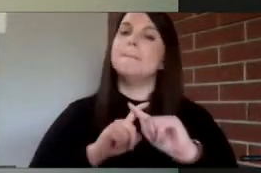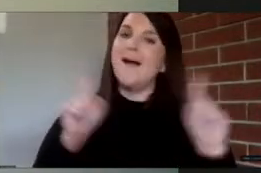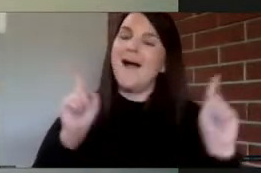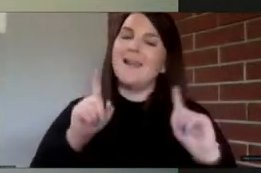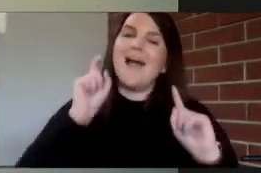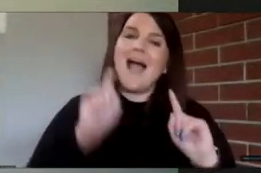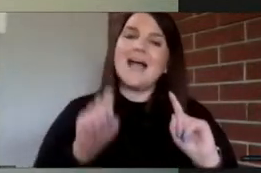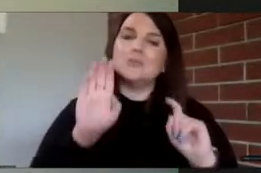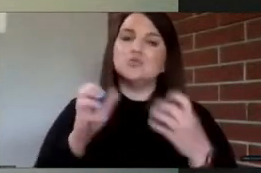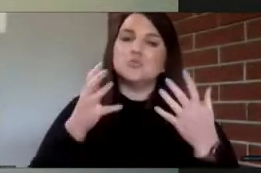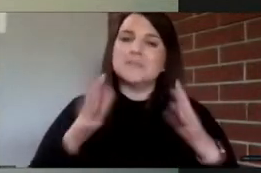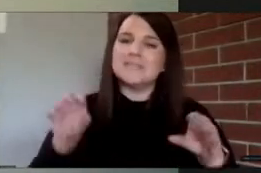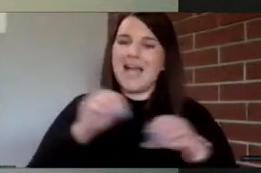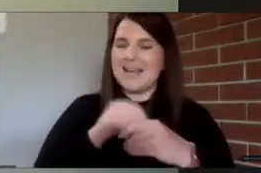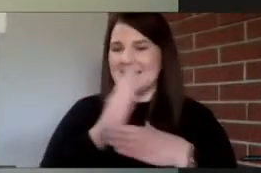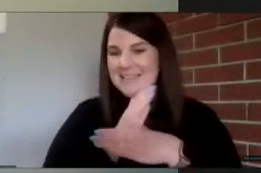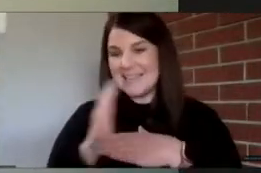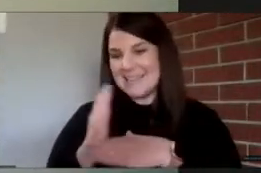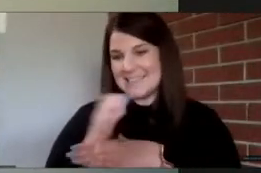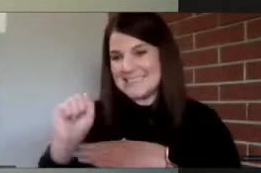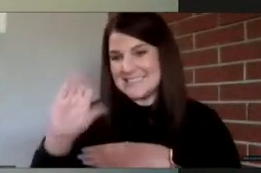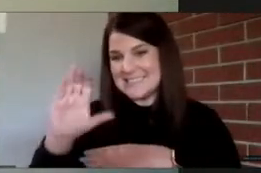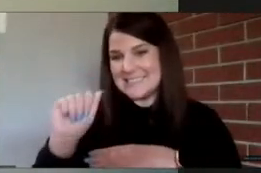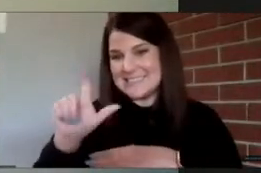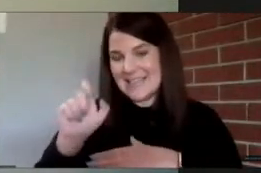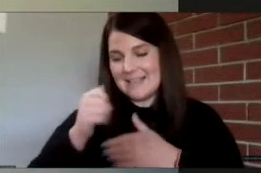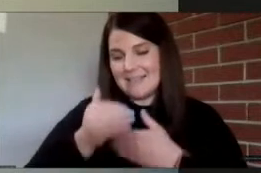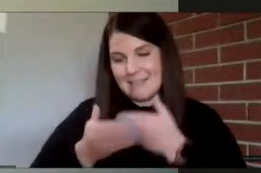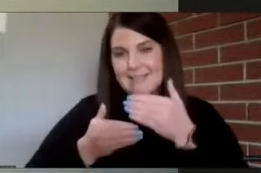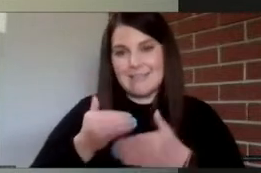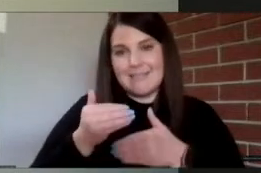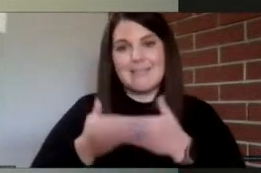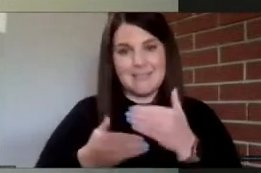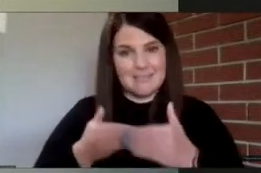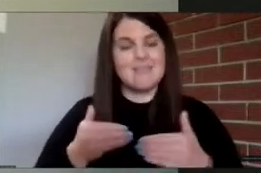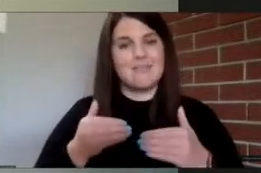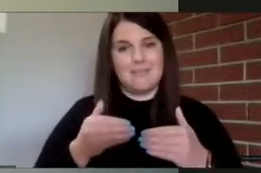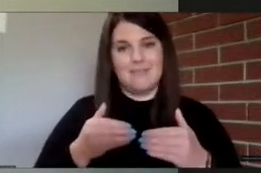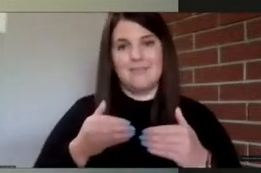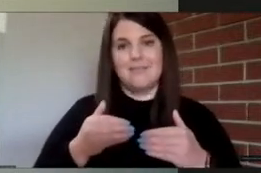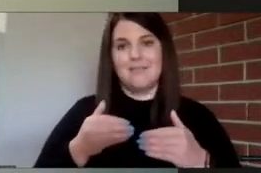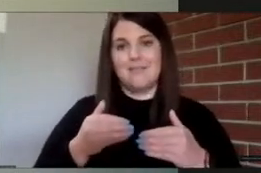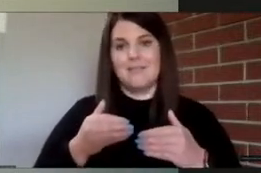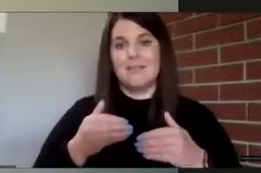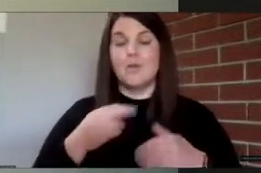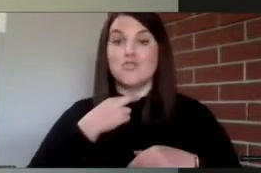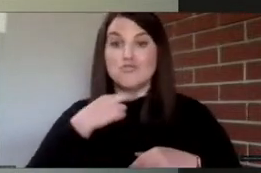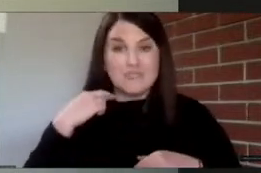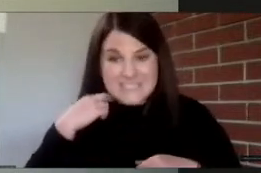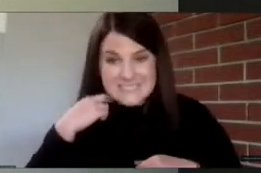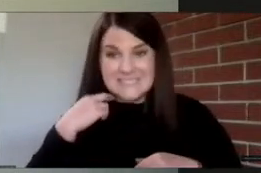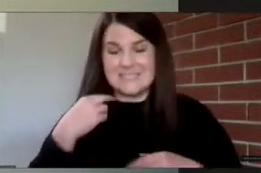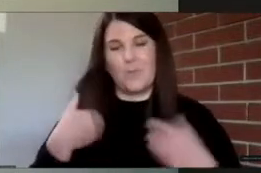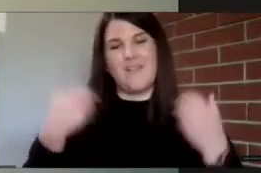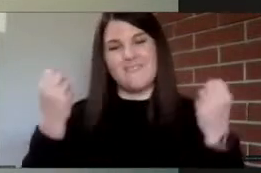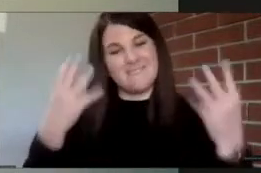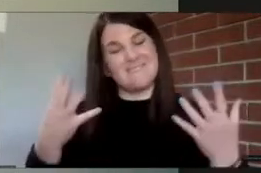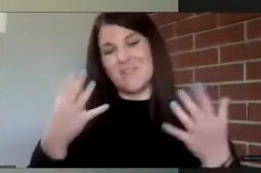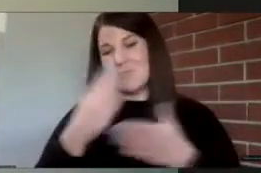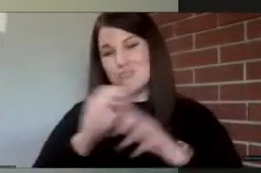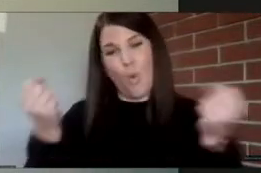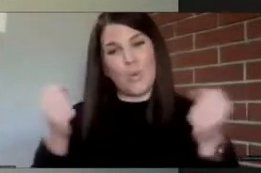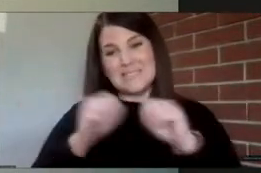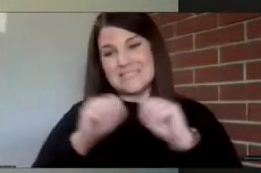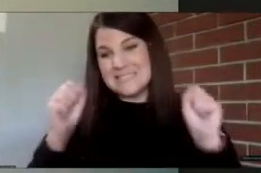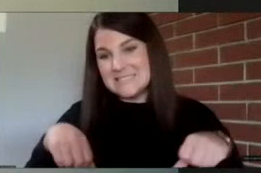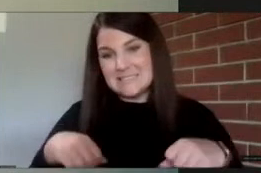be done at scale. To do this in a piecemeal manner risks just creating the fractured systems that we have. It has to